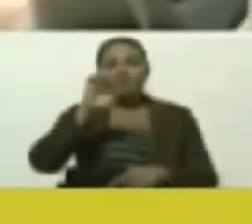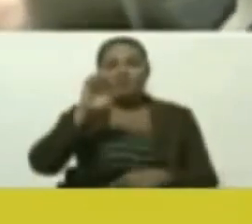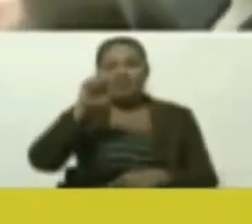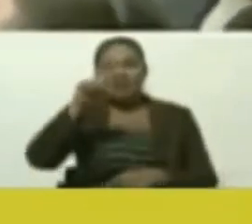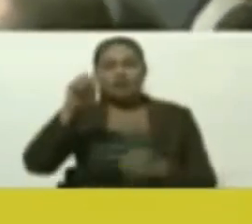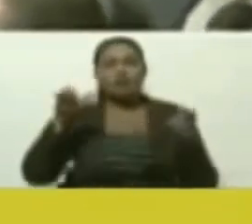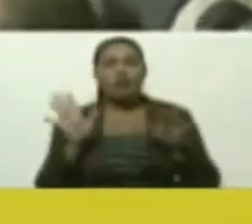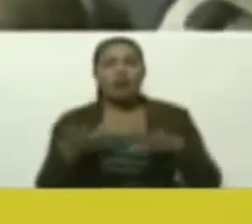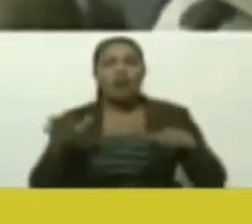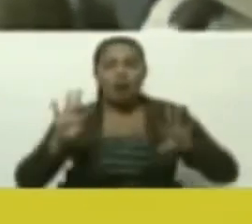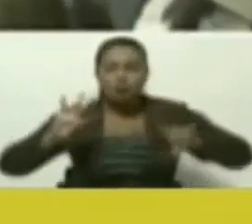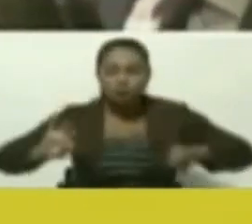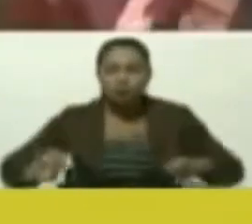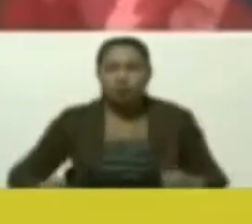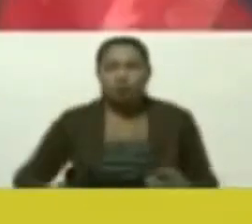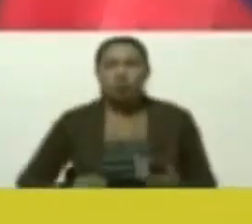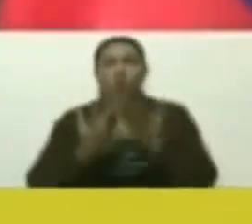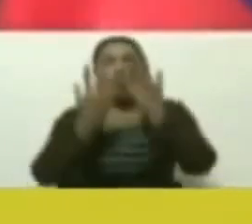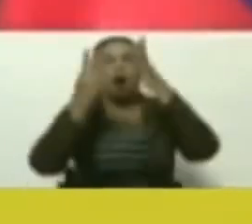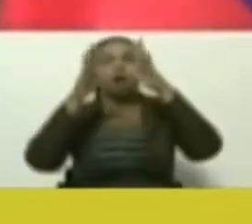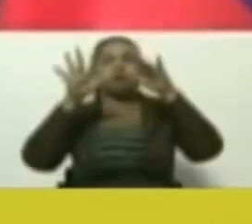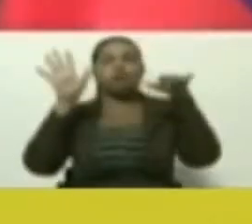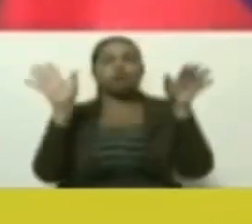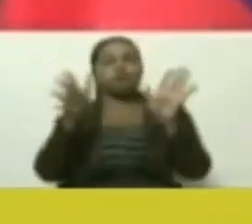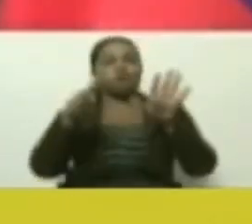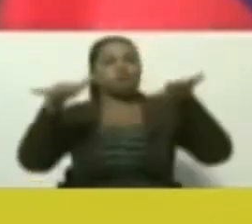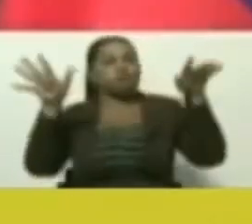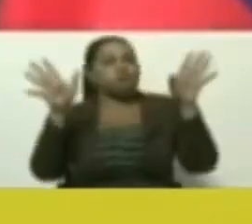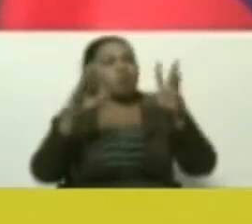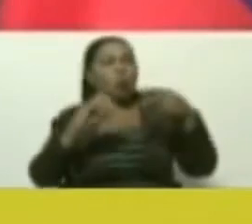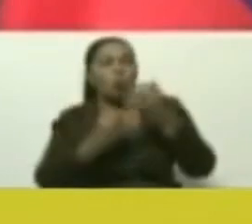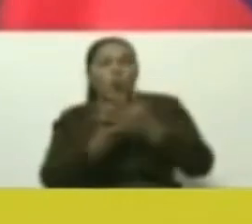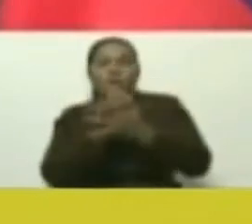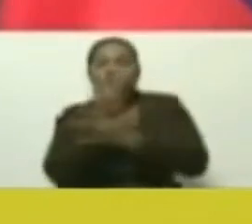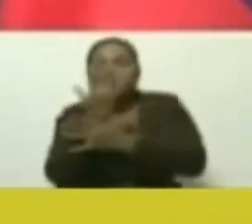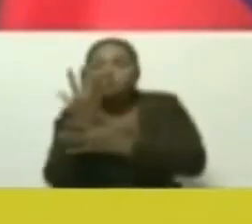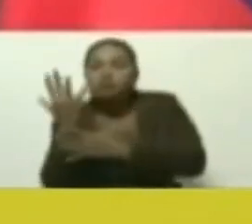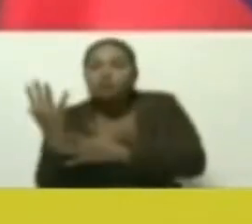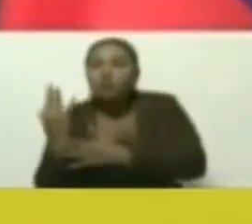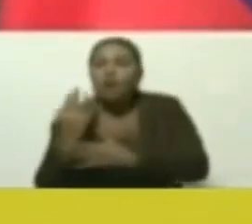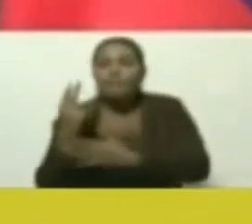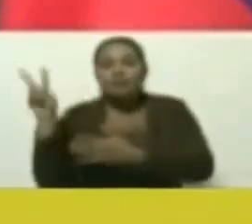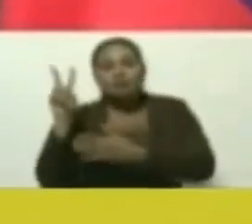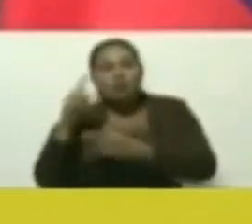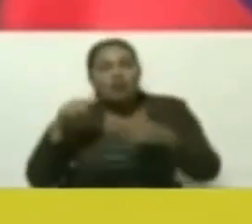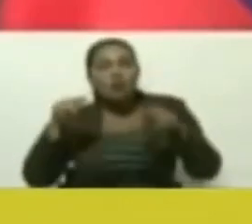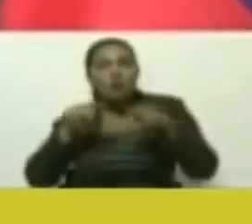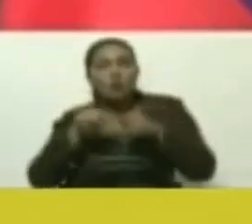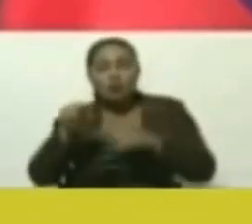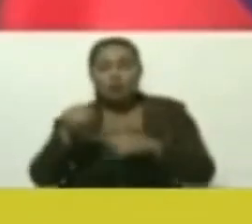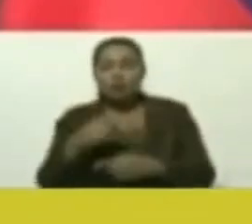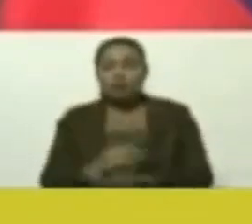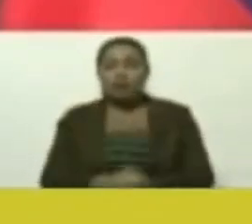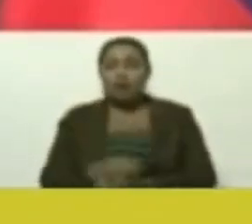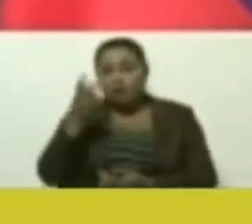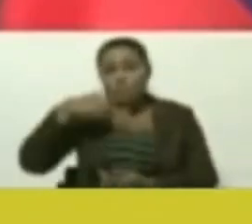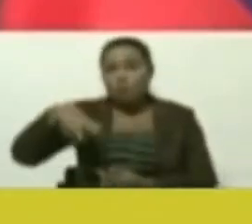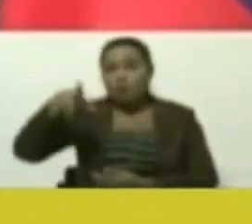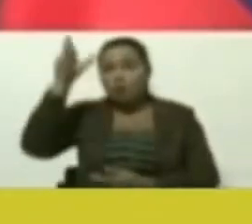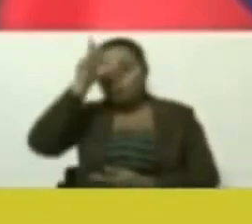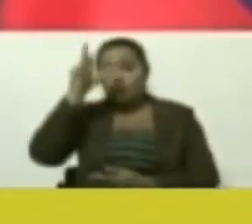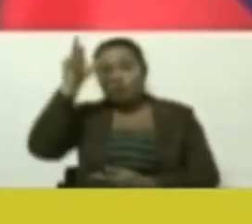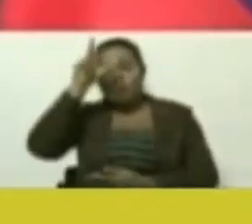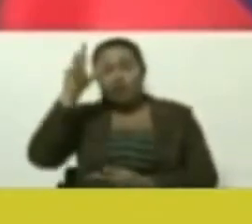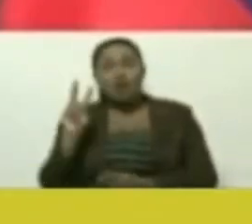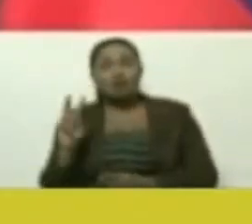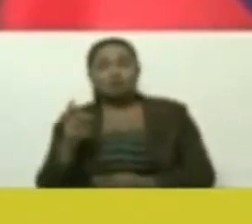Venezuela is like the phoenix. We have reborn from the ashes. And Turkey people and you, Mr.